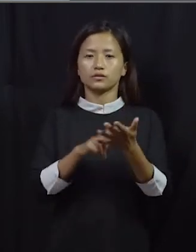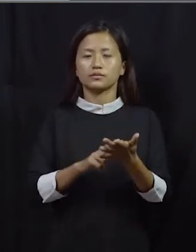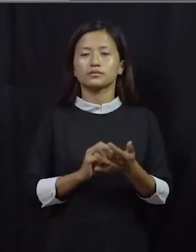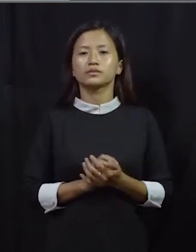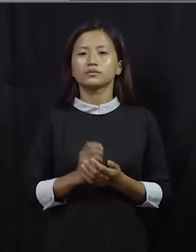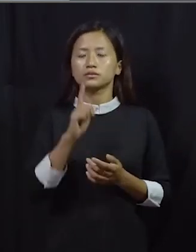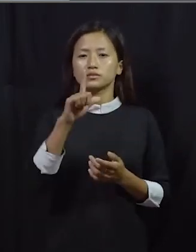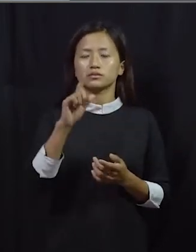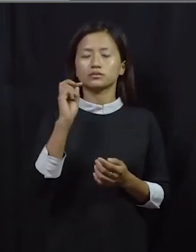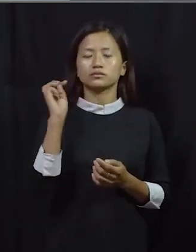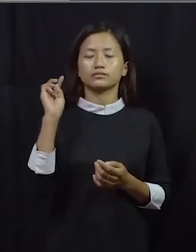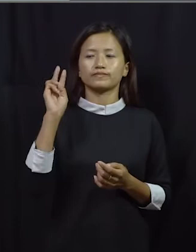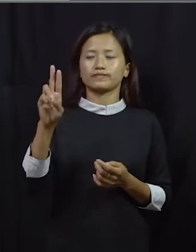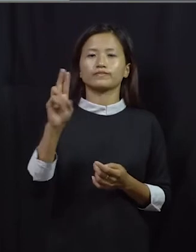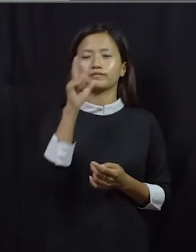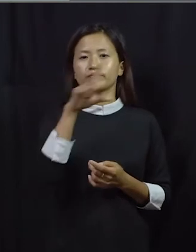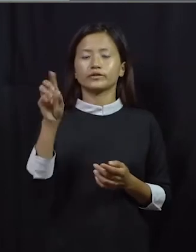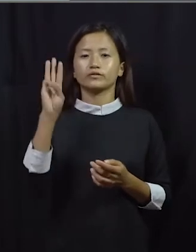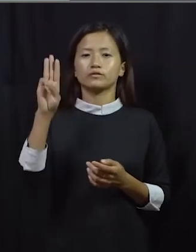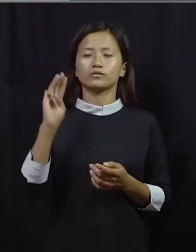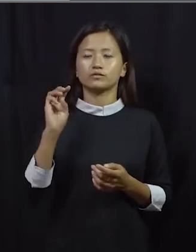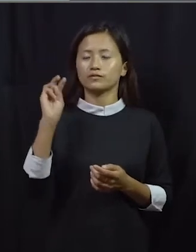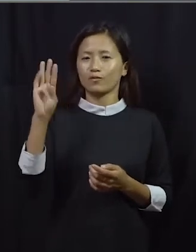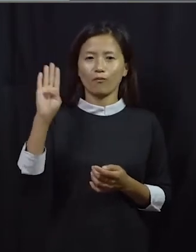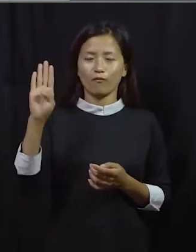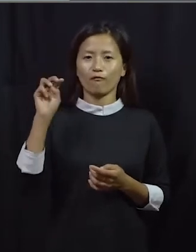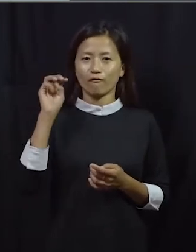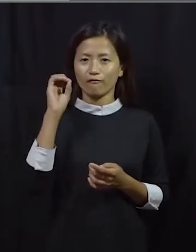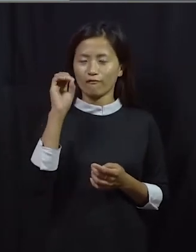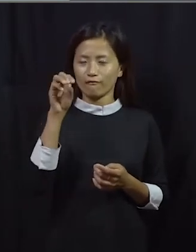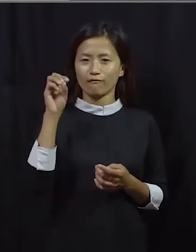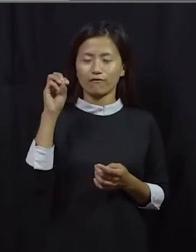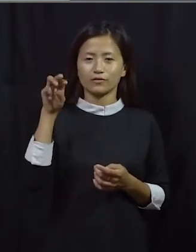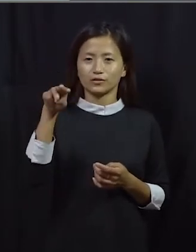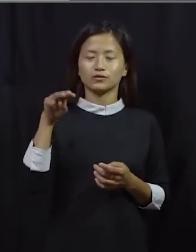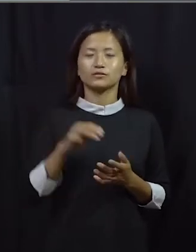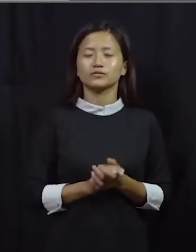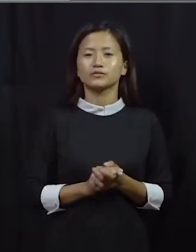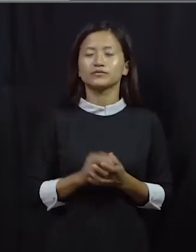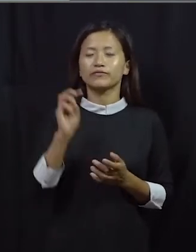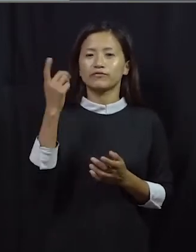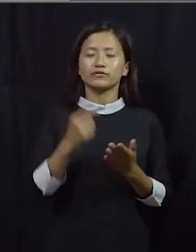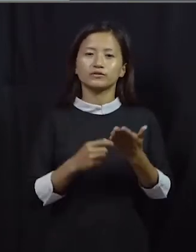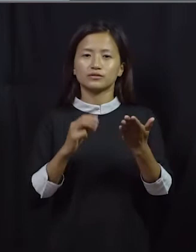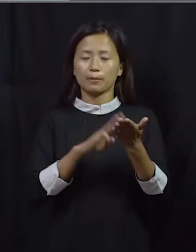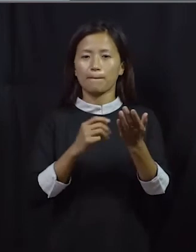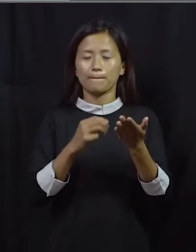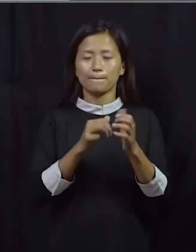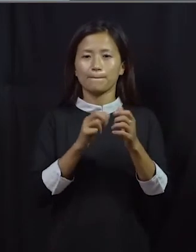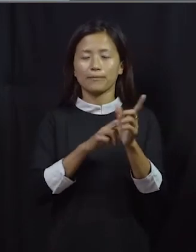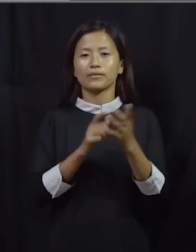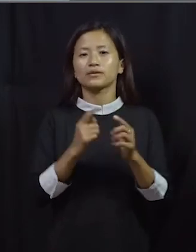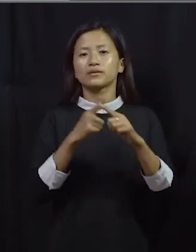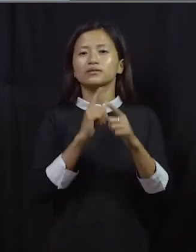at 2,40,000 and 3 lakhs respectively. On 1st May